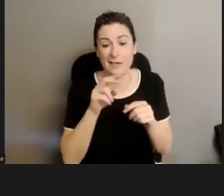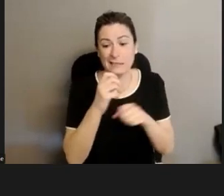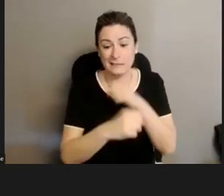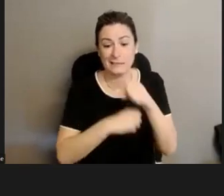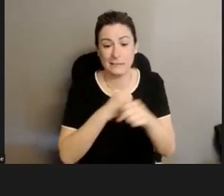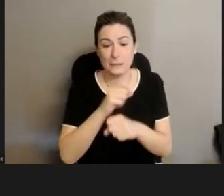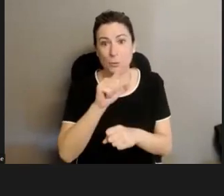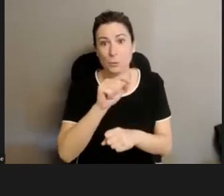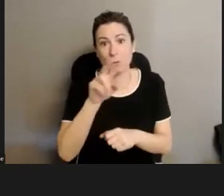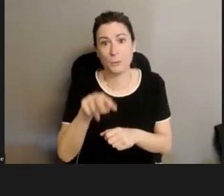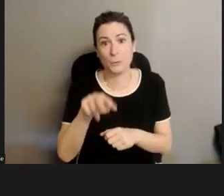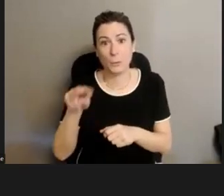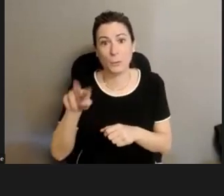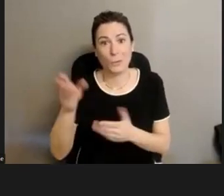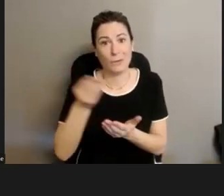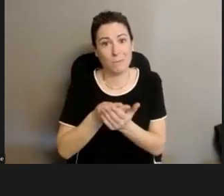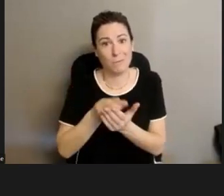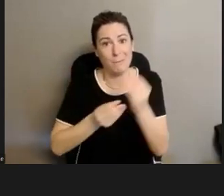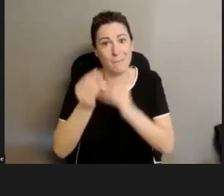And